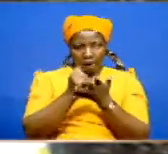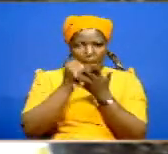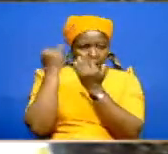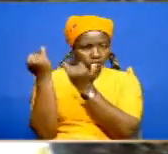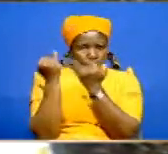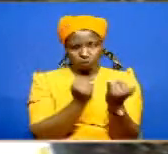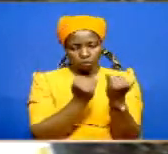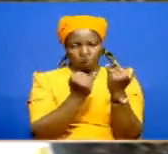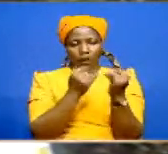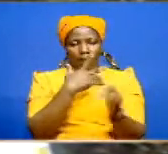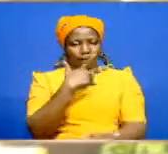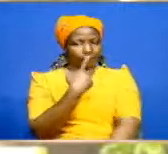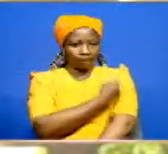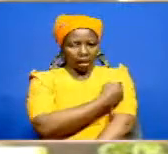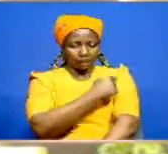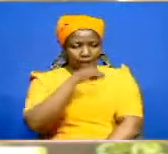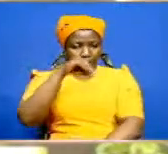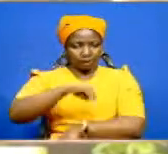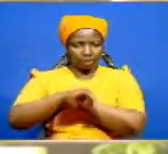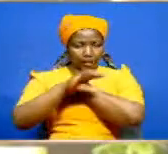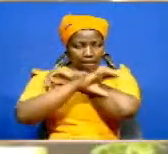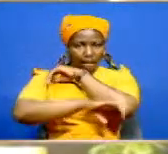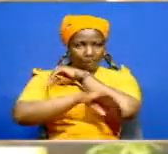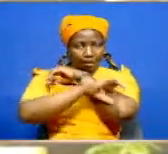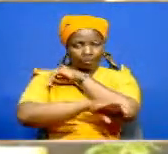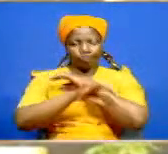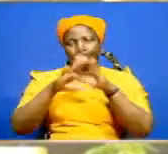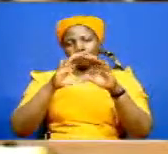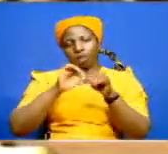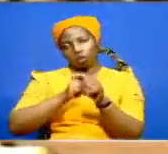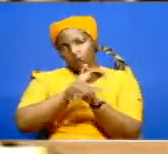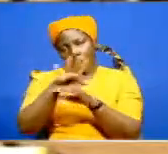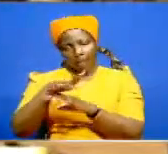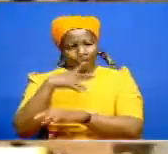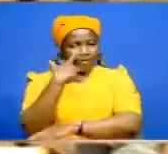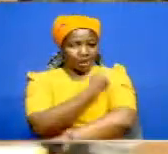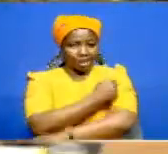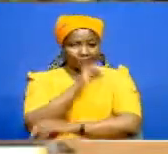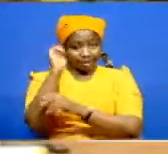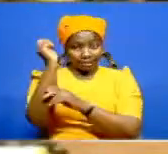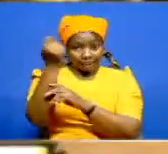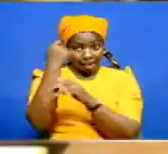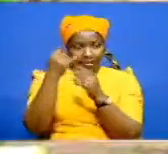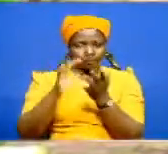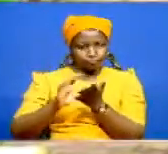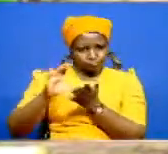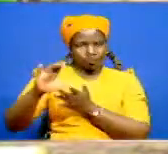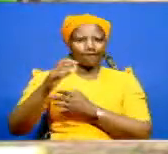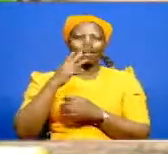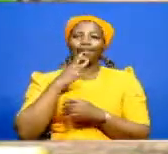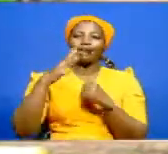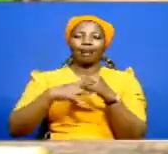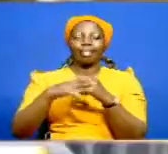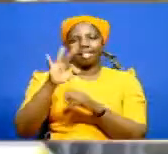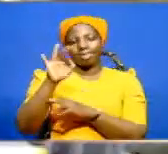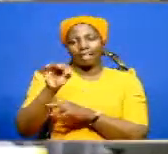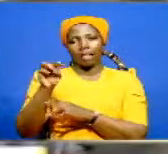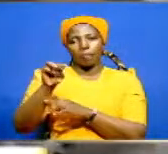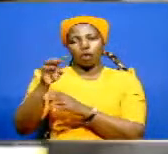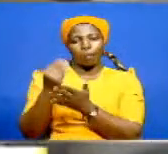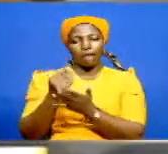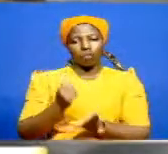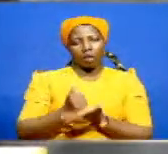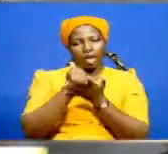the vaccines in this country. And COVID-19 vaccine, Kenya sets aside 930 million shillings to